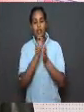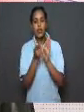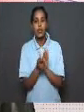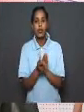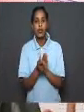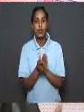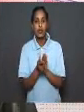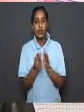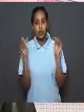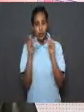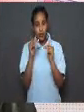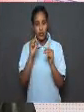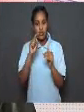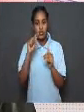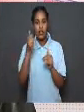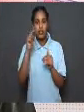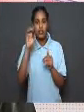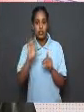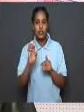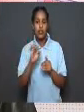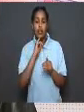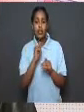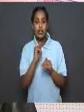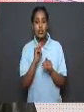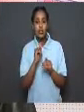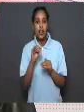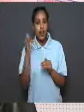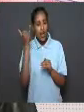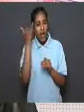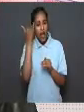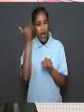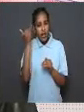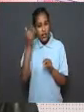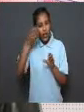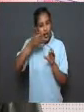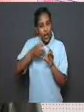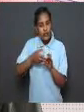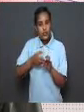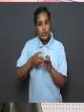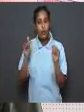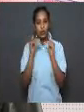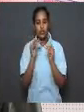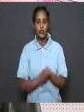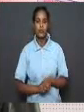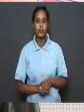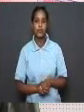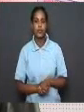An example of an equation of state is an ideal gas equation.